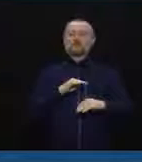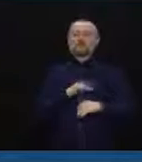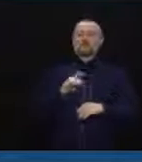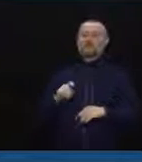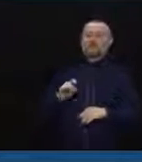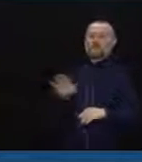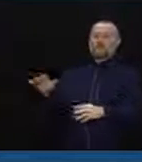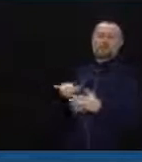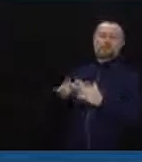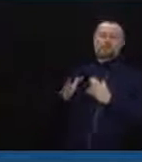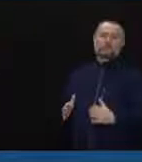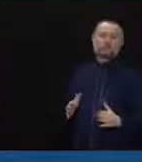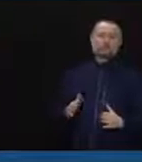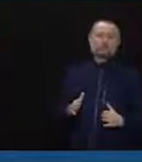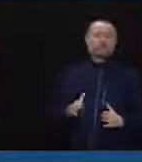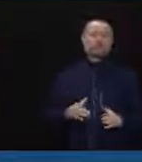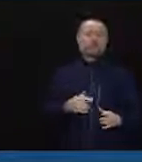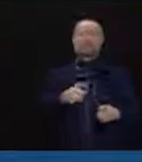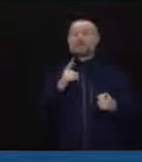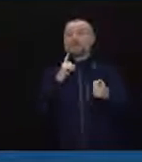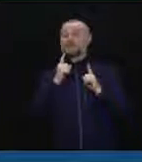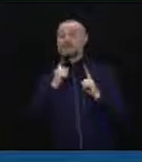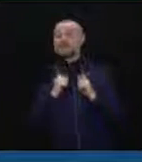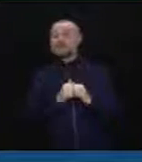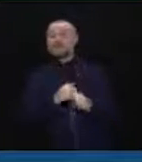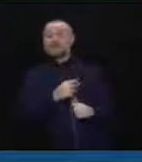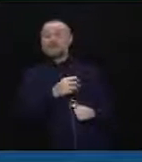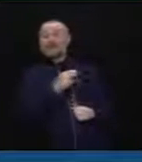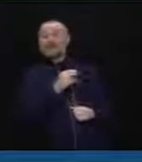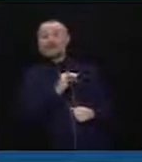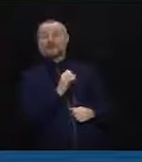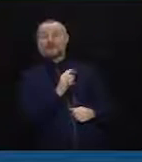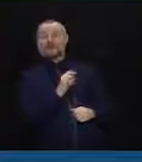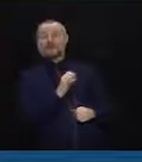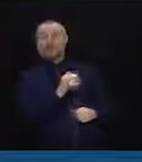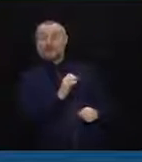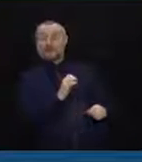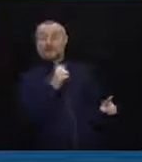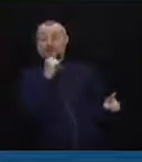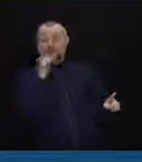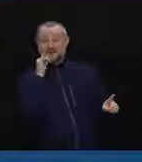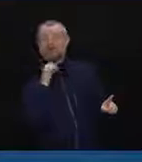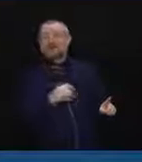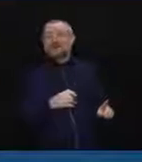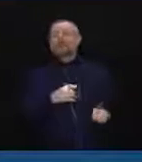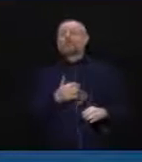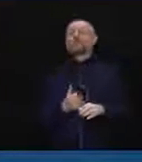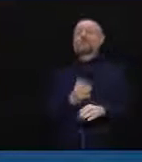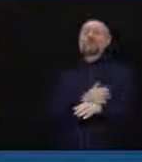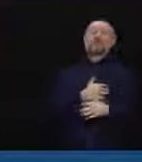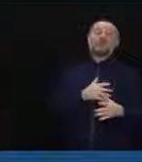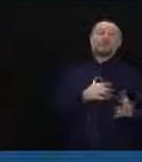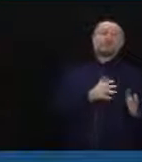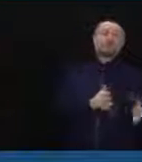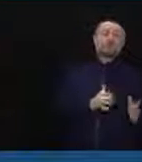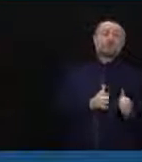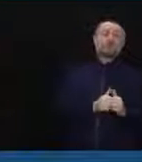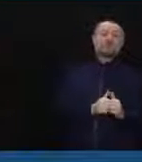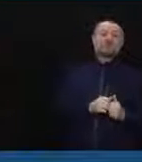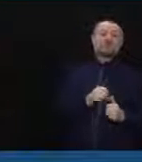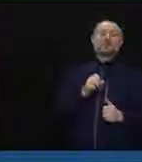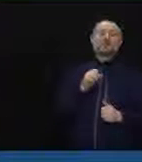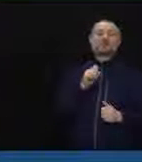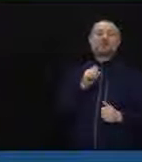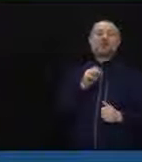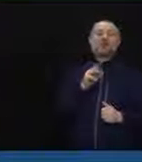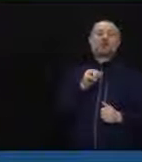with Leader Stewart Cousins the day before. We are in regular communication. I have been having conversations with many, many of my